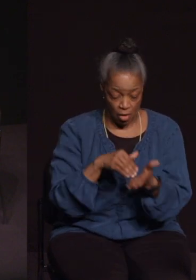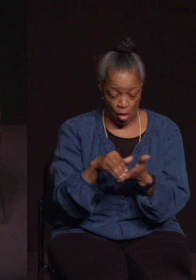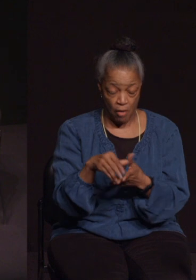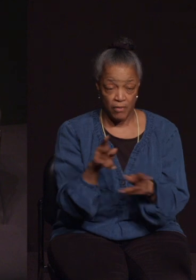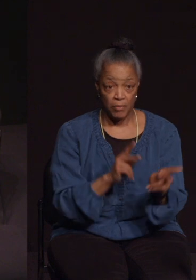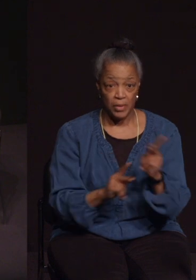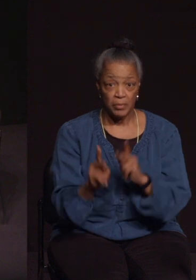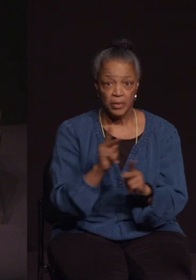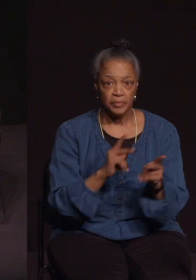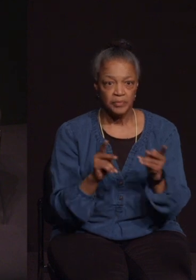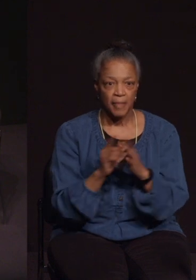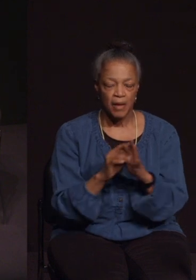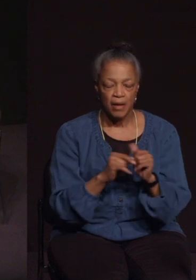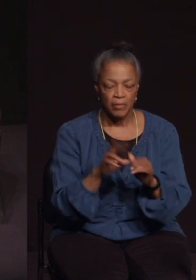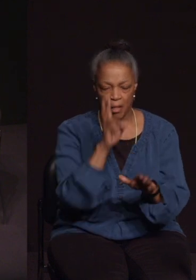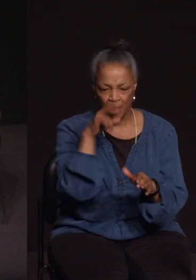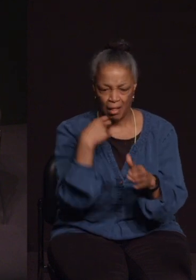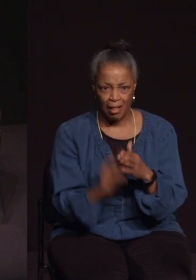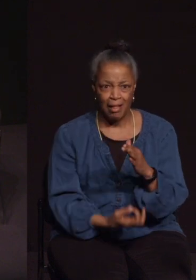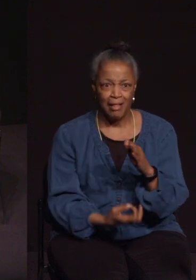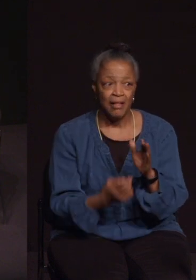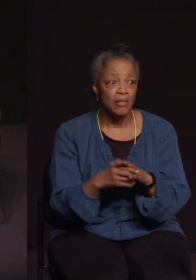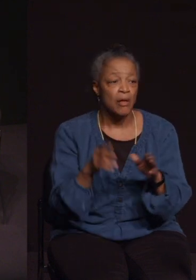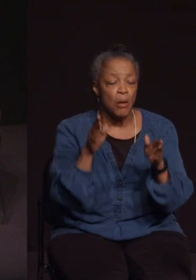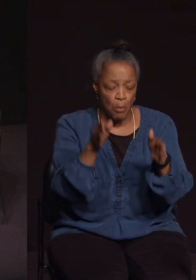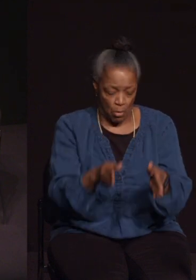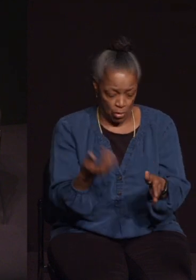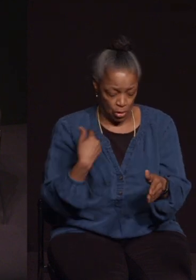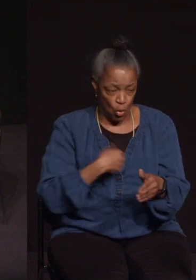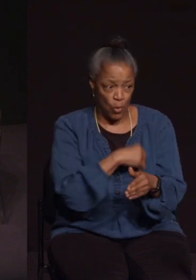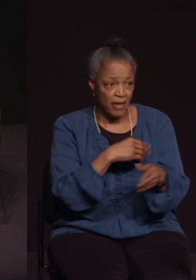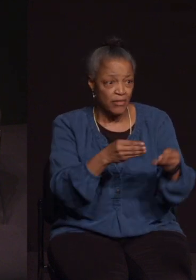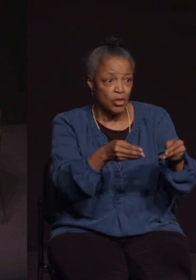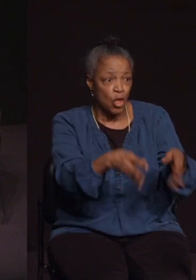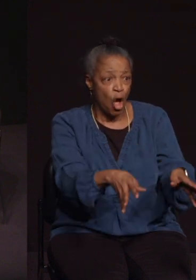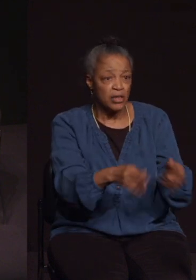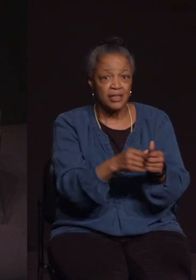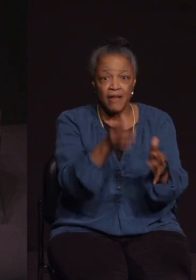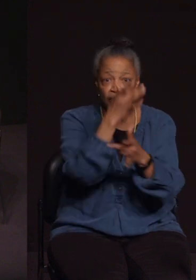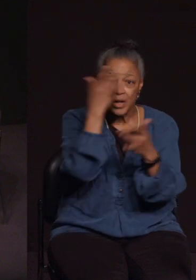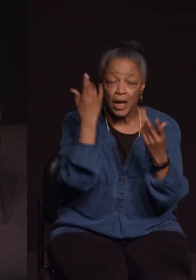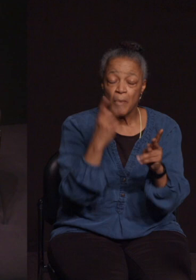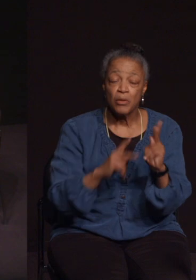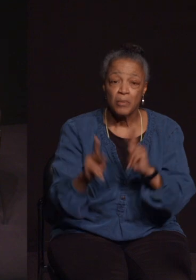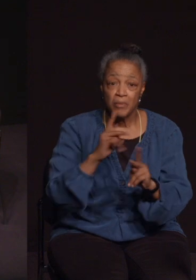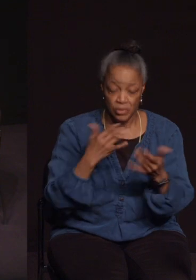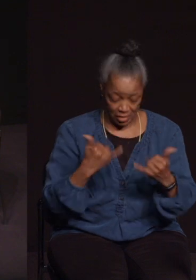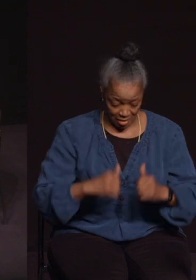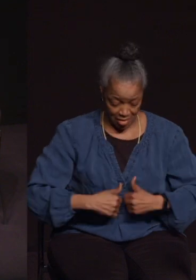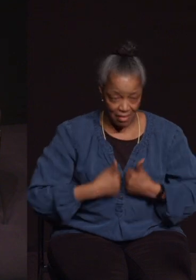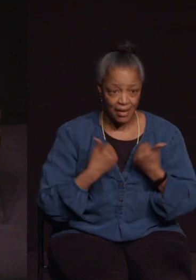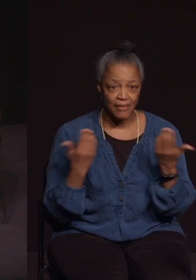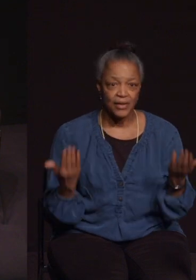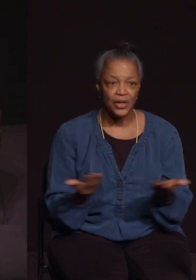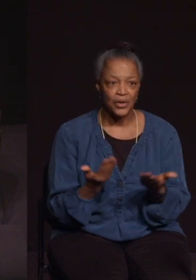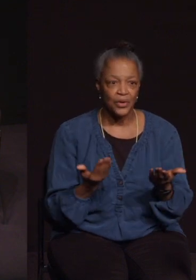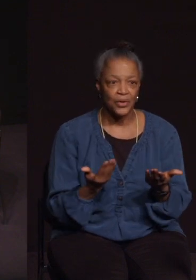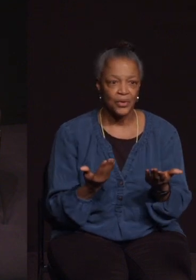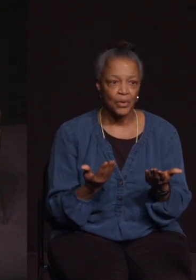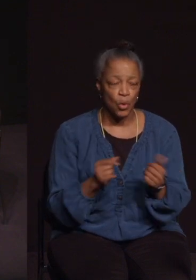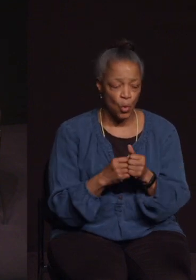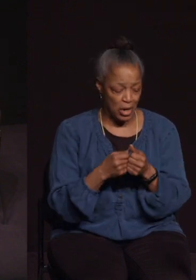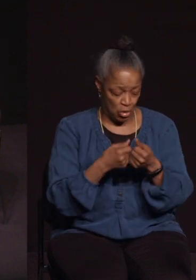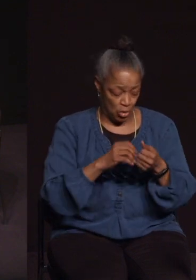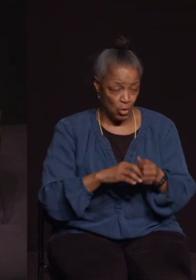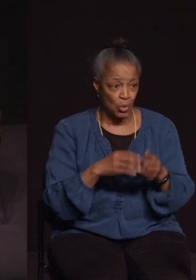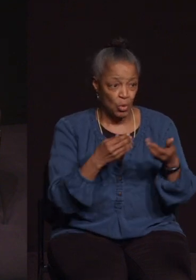so entangled in the person we've lost and they forget about the people who are left behind. And when you lose a